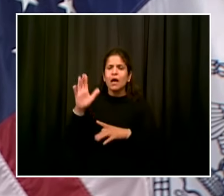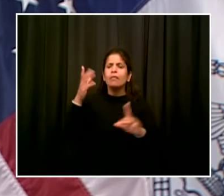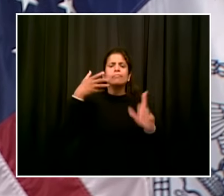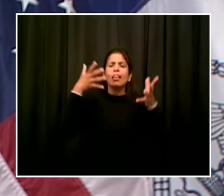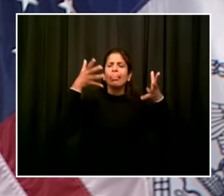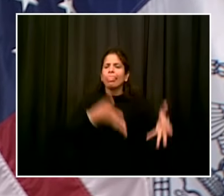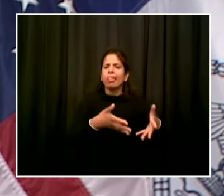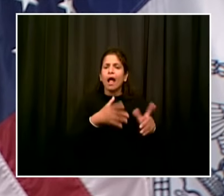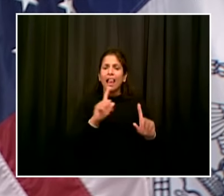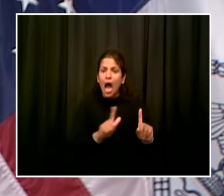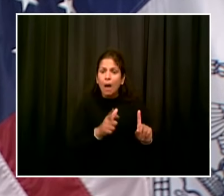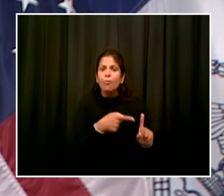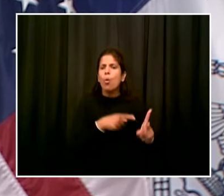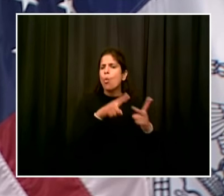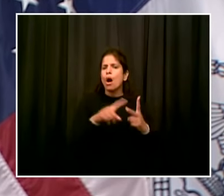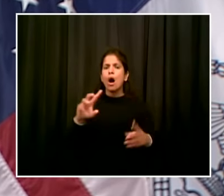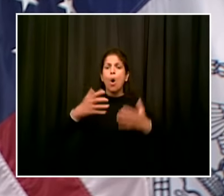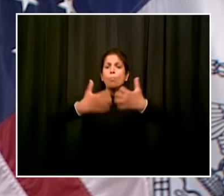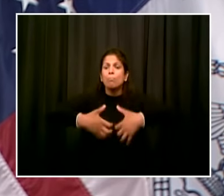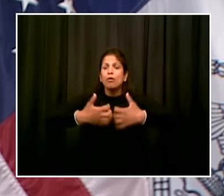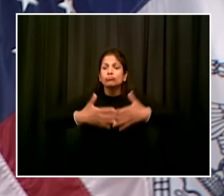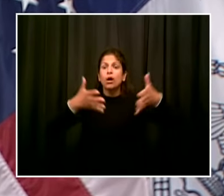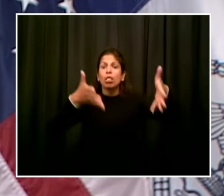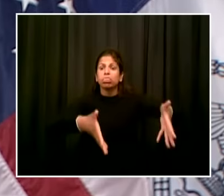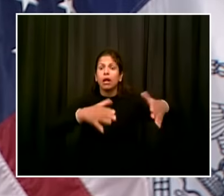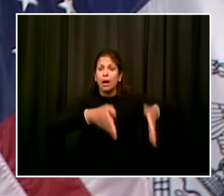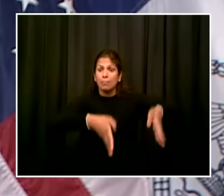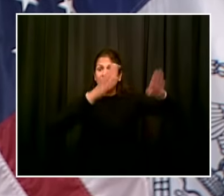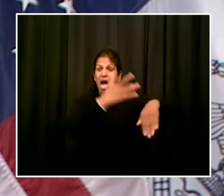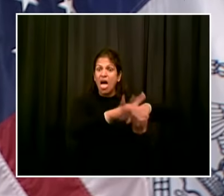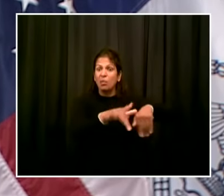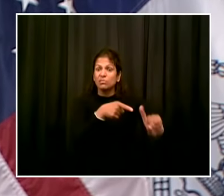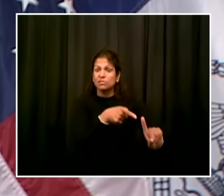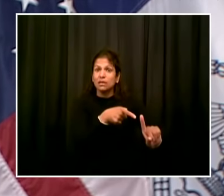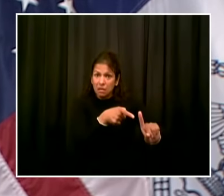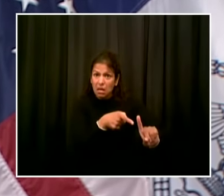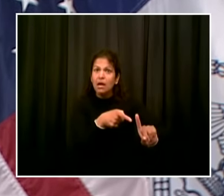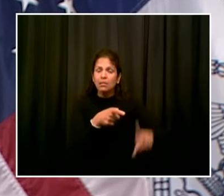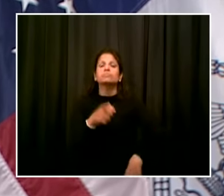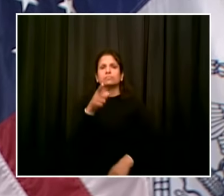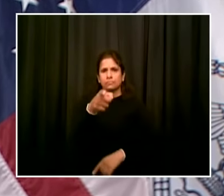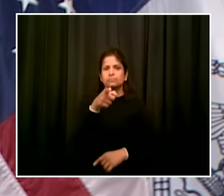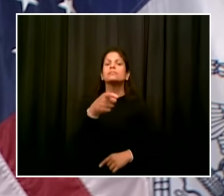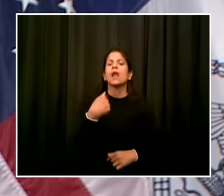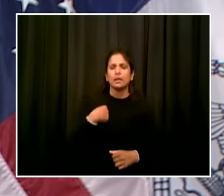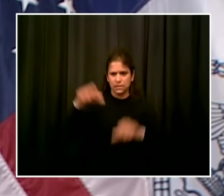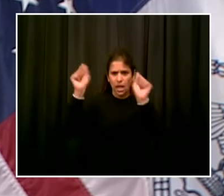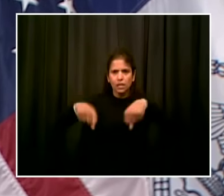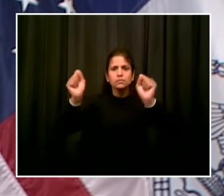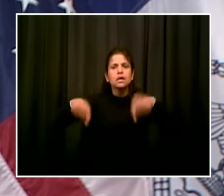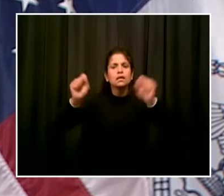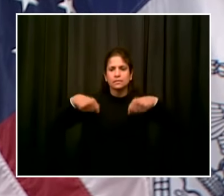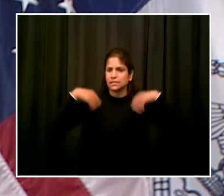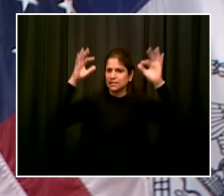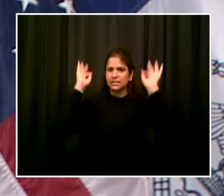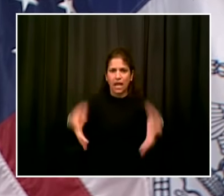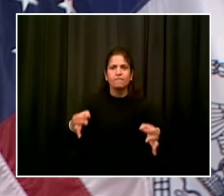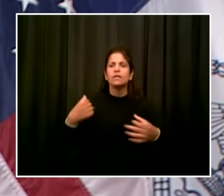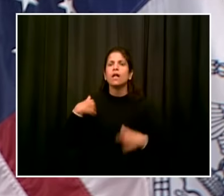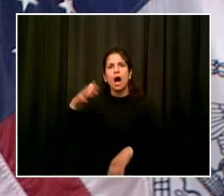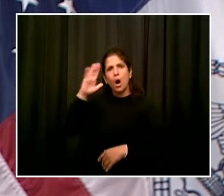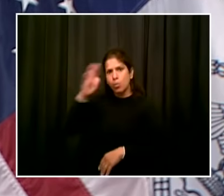there is additional space that could work for a school, that's going to be the first priority. Obviously, a lot of space is being found for childcare